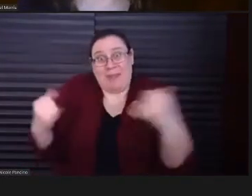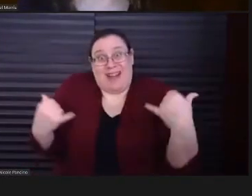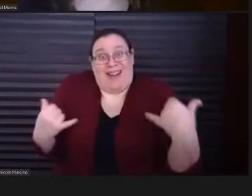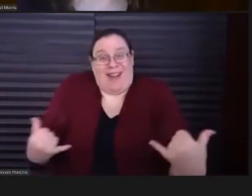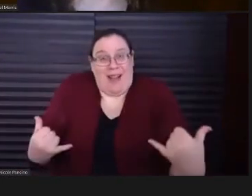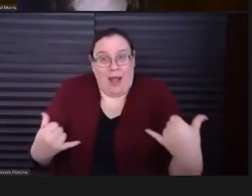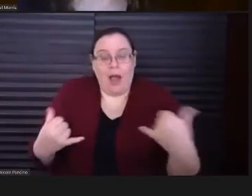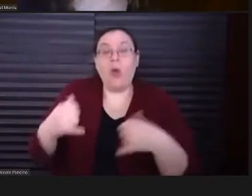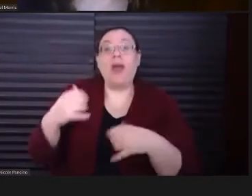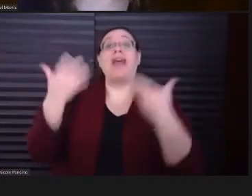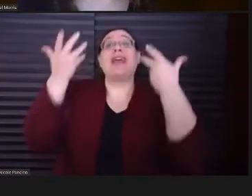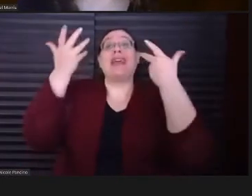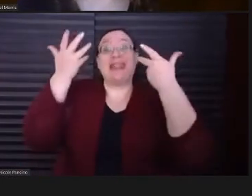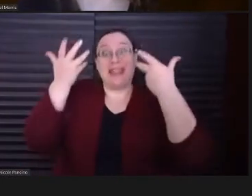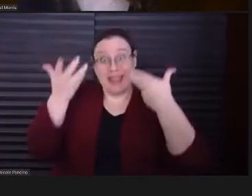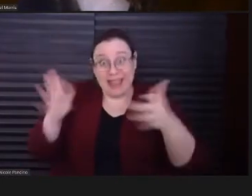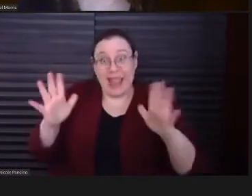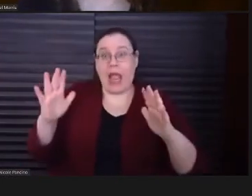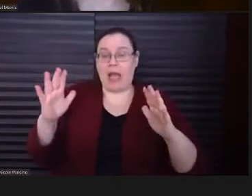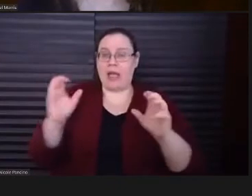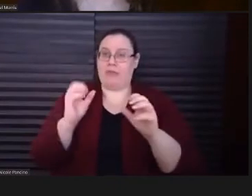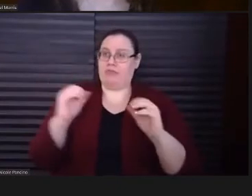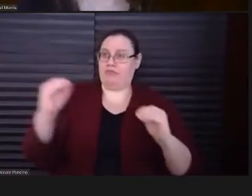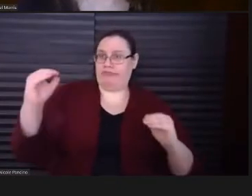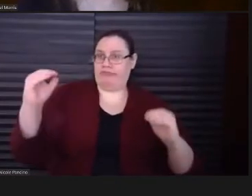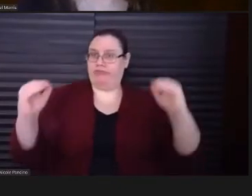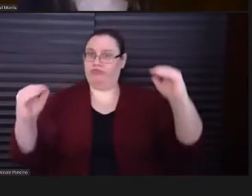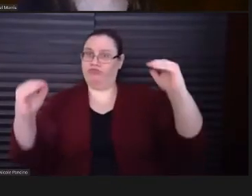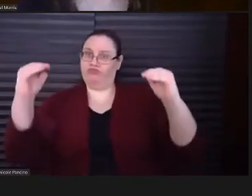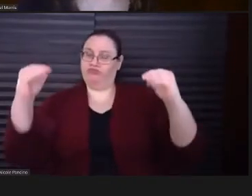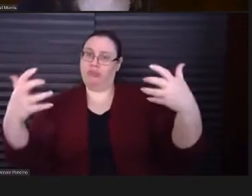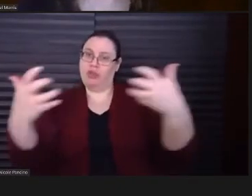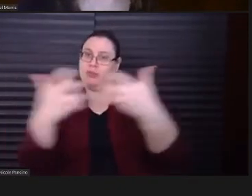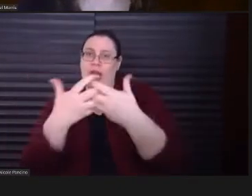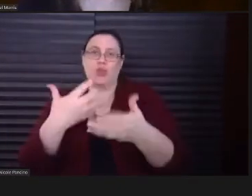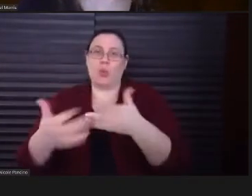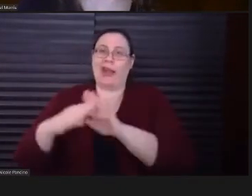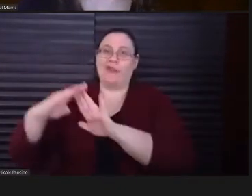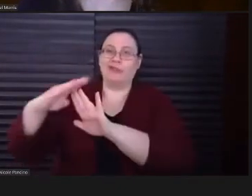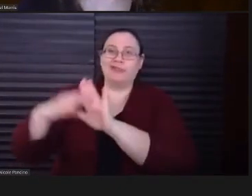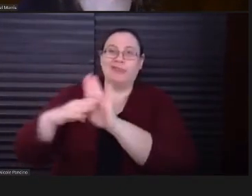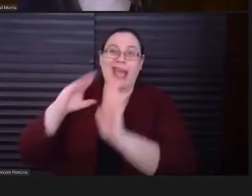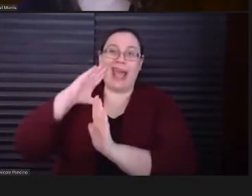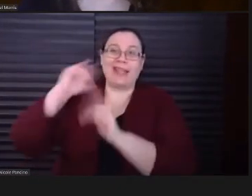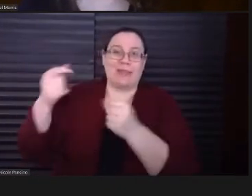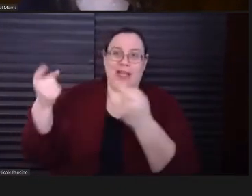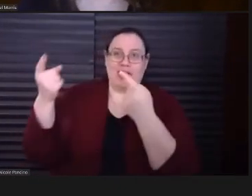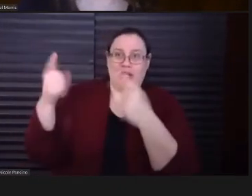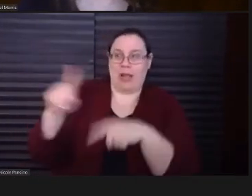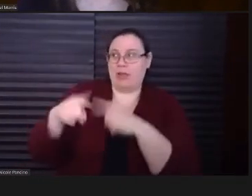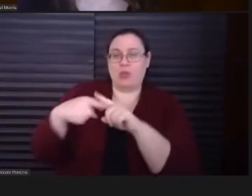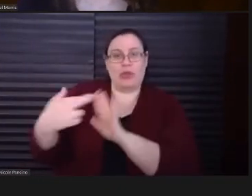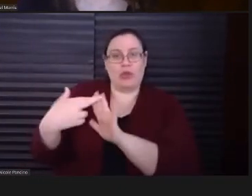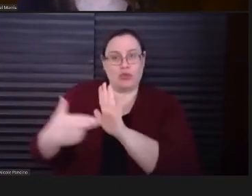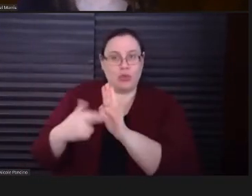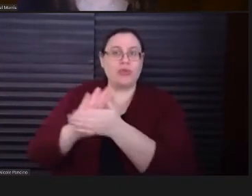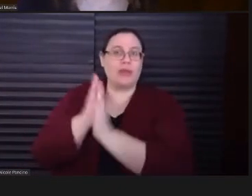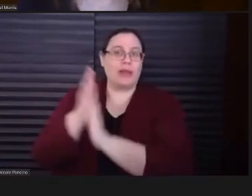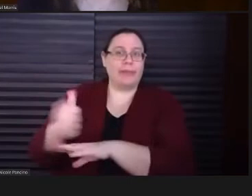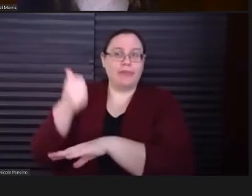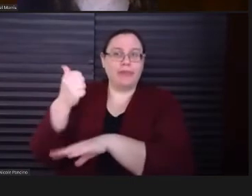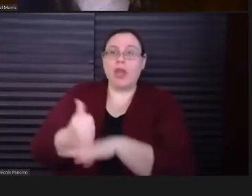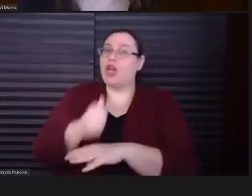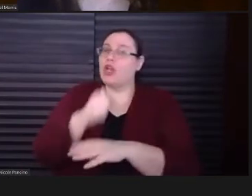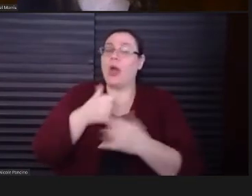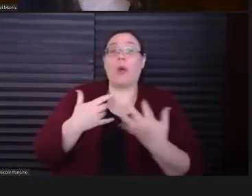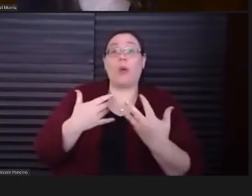and then get it to align with the guidelines when those guidelines do become final. Don't wait until